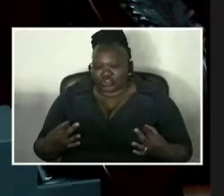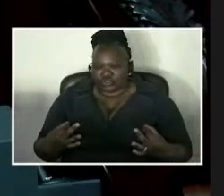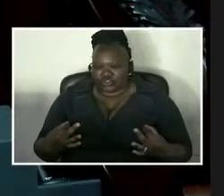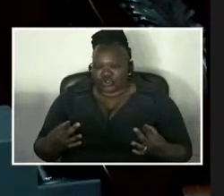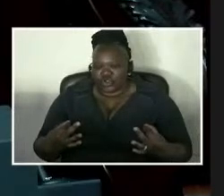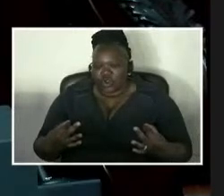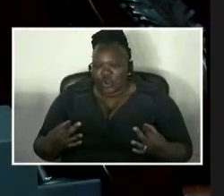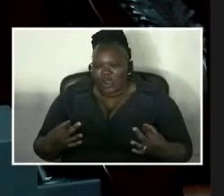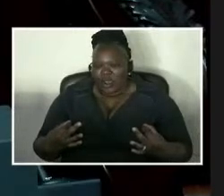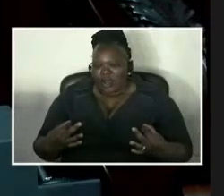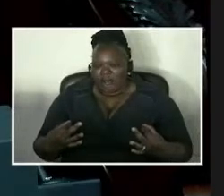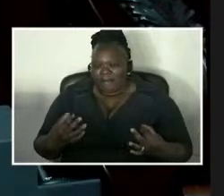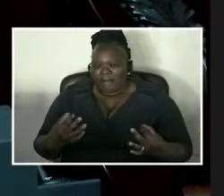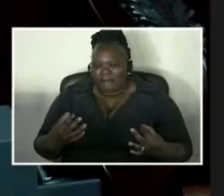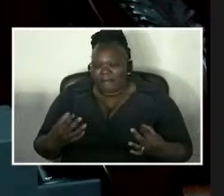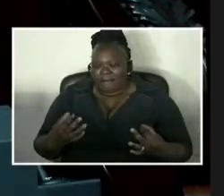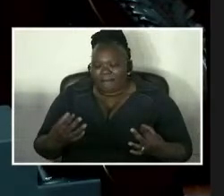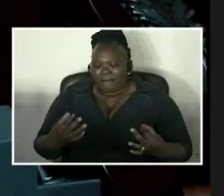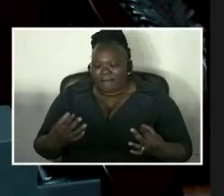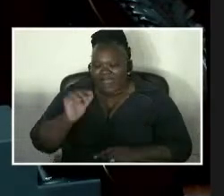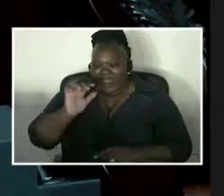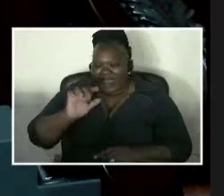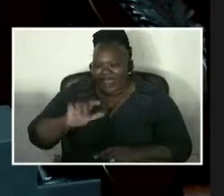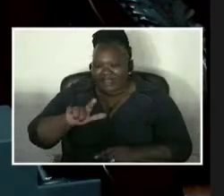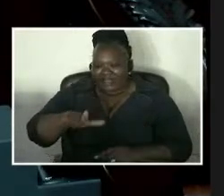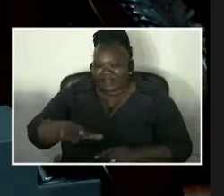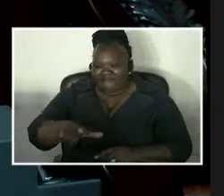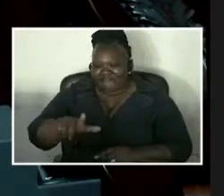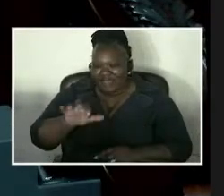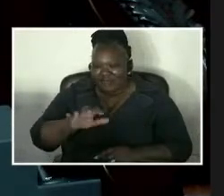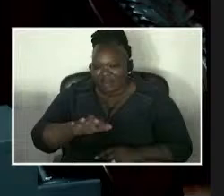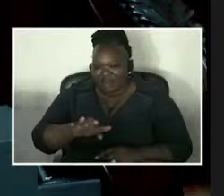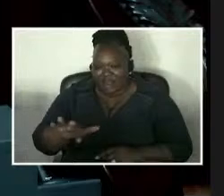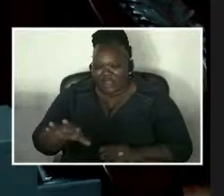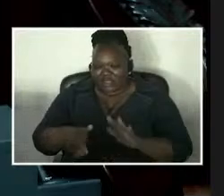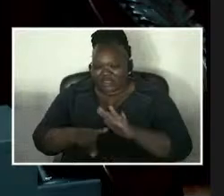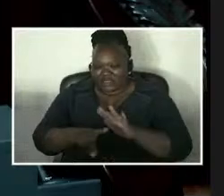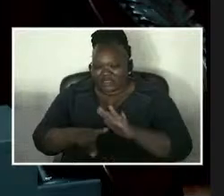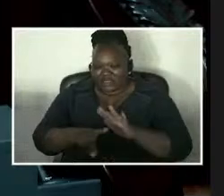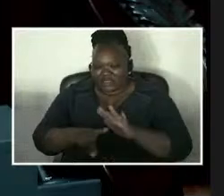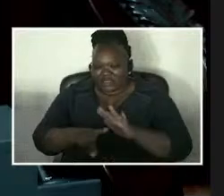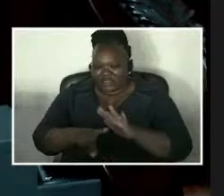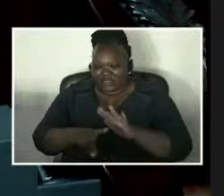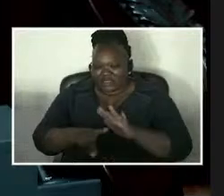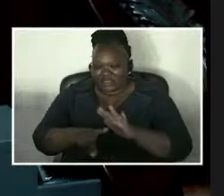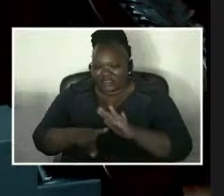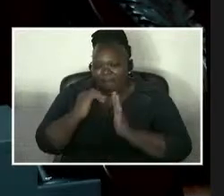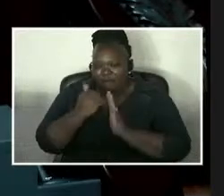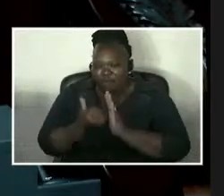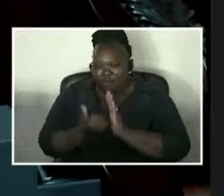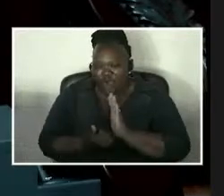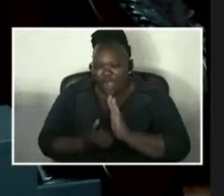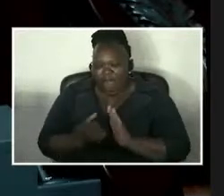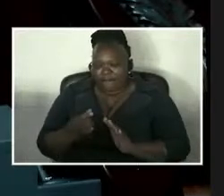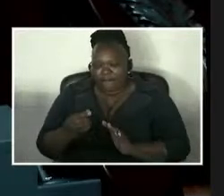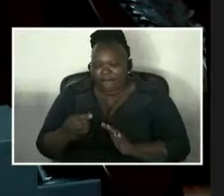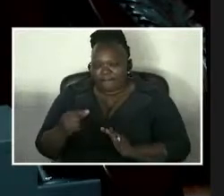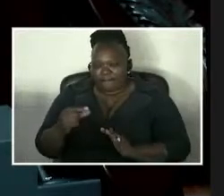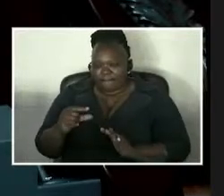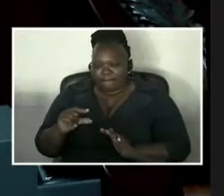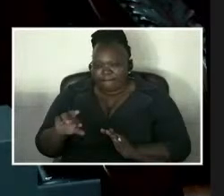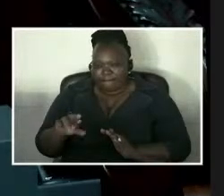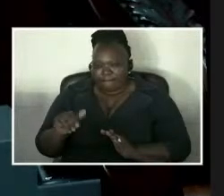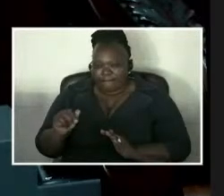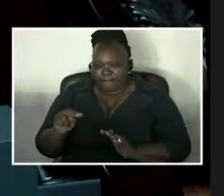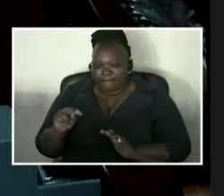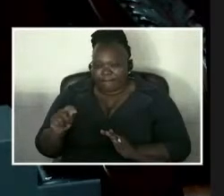only received 97 million in the district health program grant and that means 1.8 billion